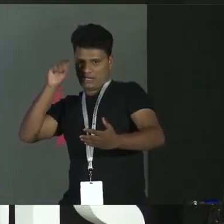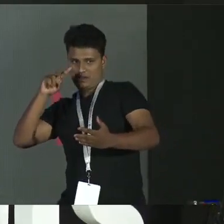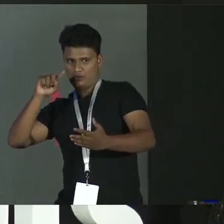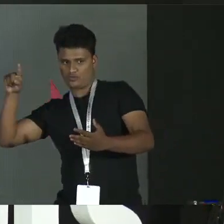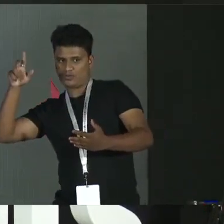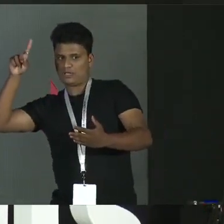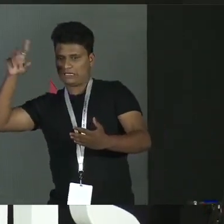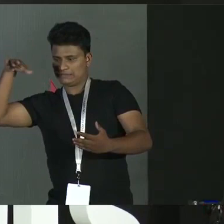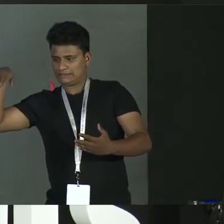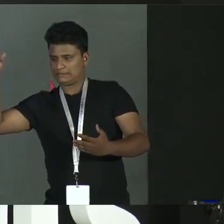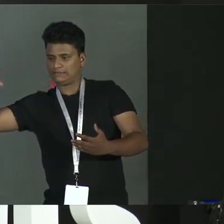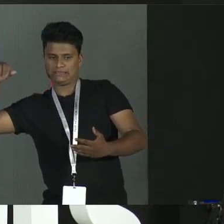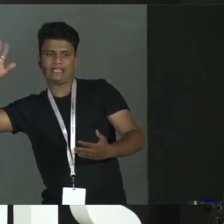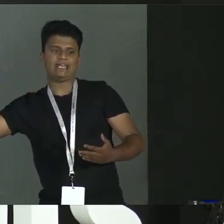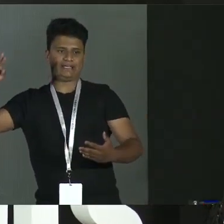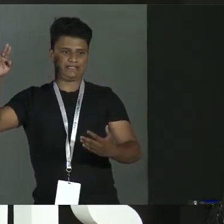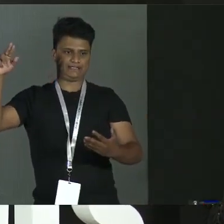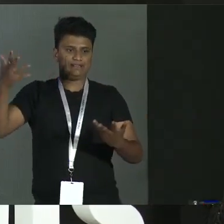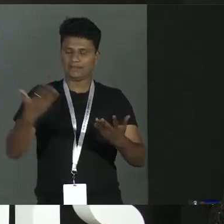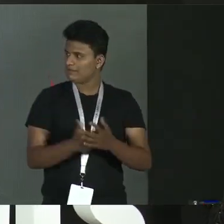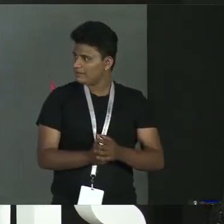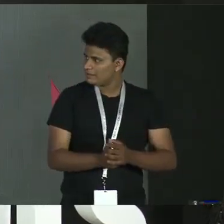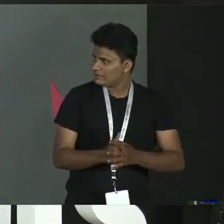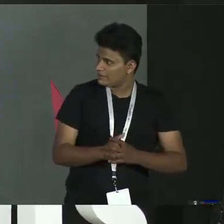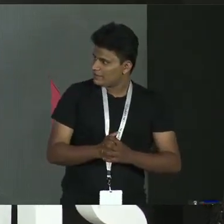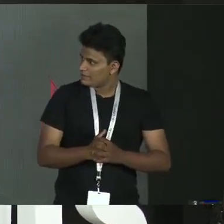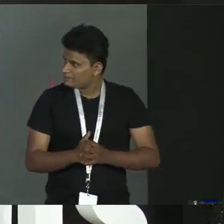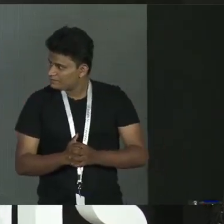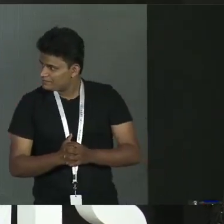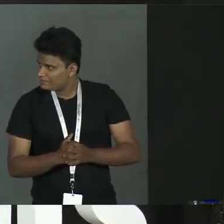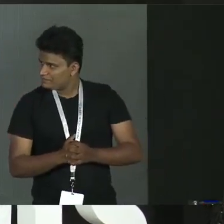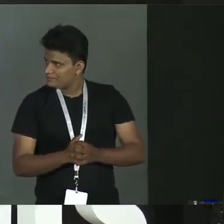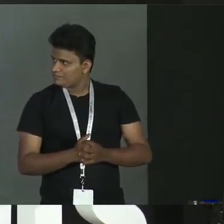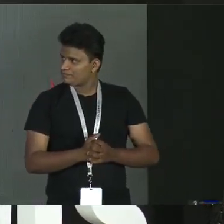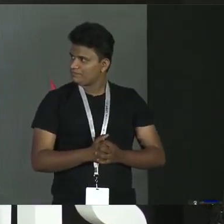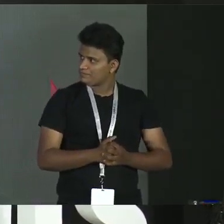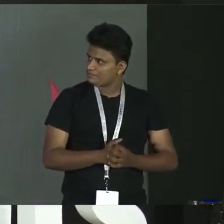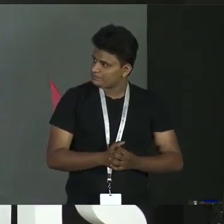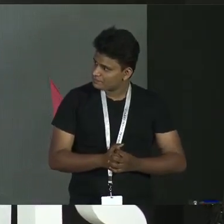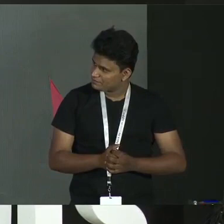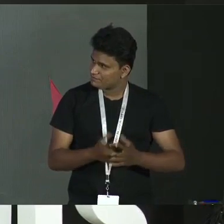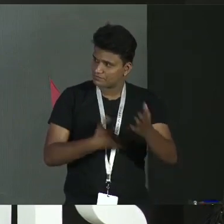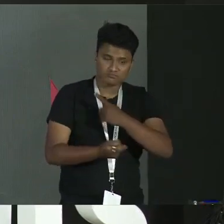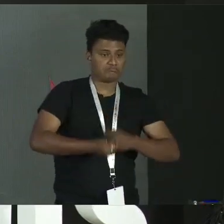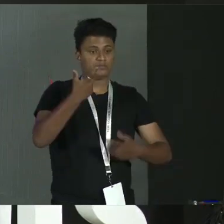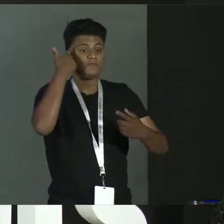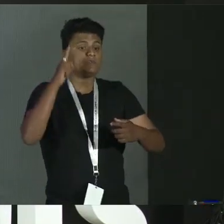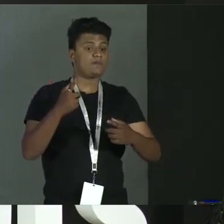1968. She advocated for civil rights, women's rights, disability rights.